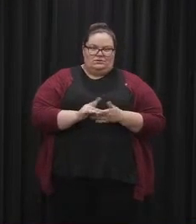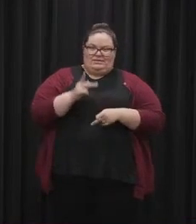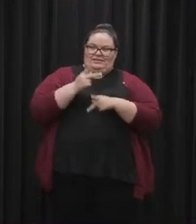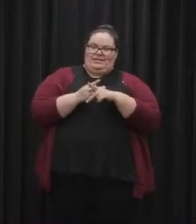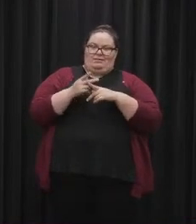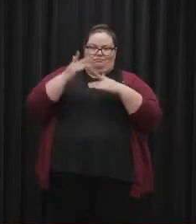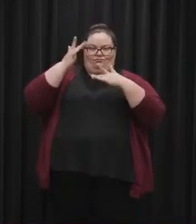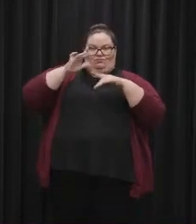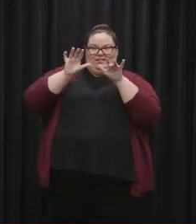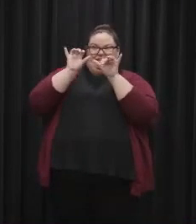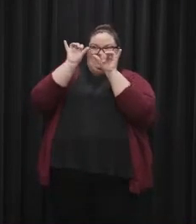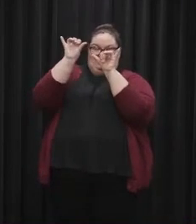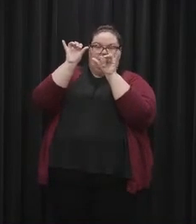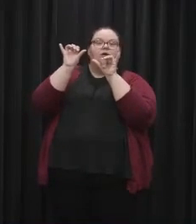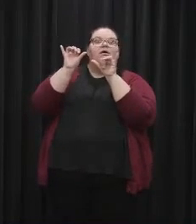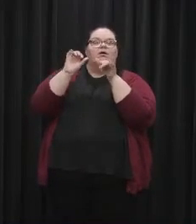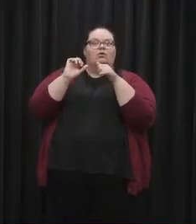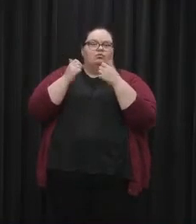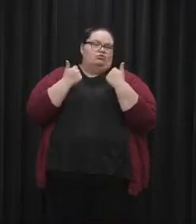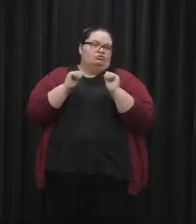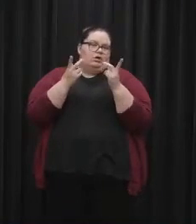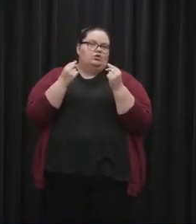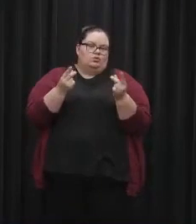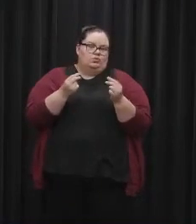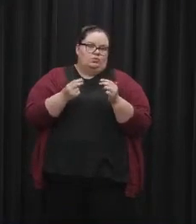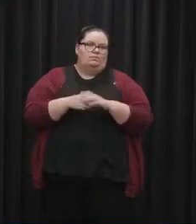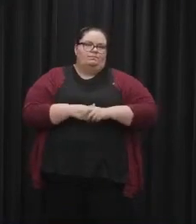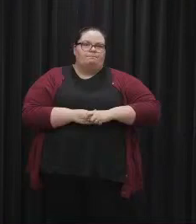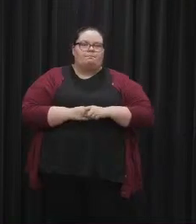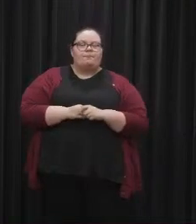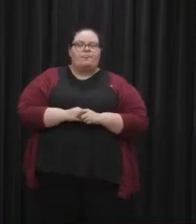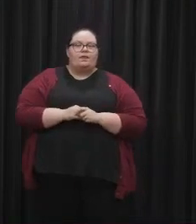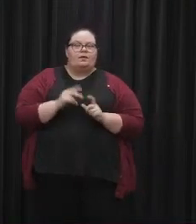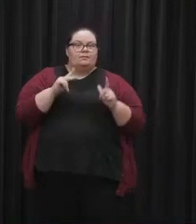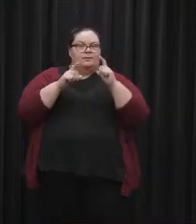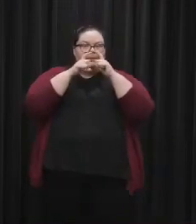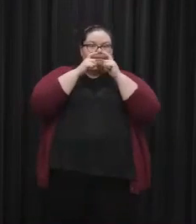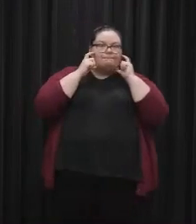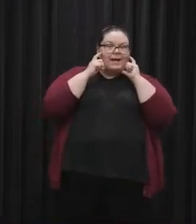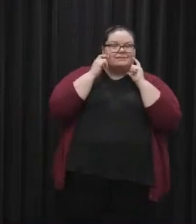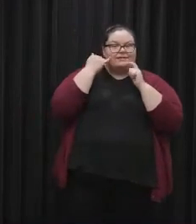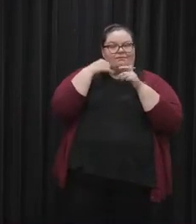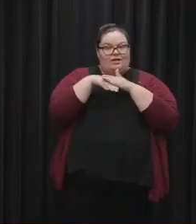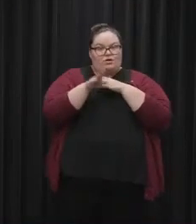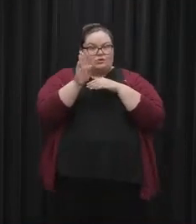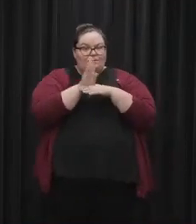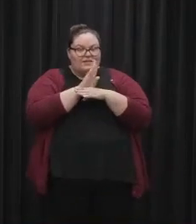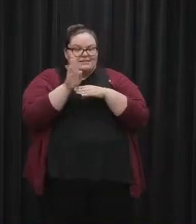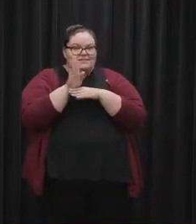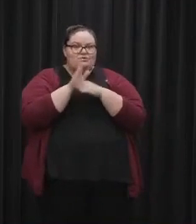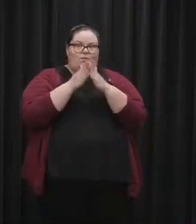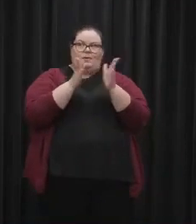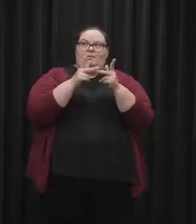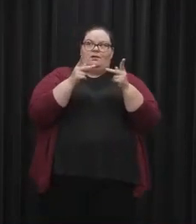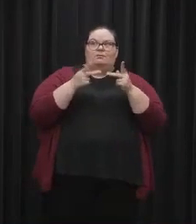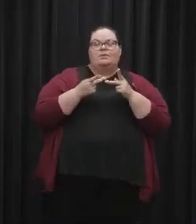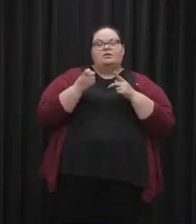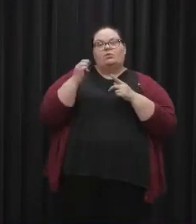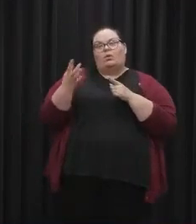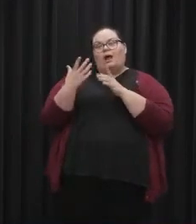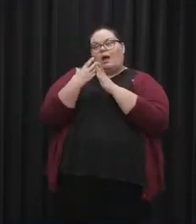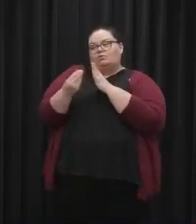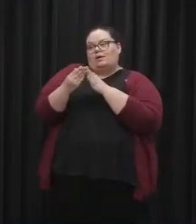the virus, then we will be trying to take those steps. So having people mask indoors and outdoors, then that means that it's